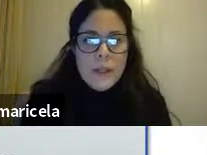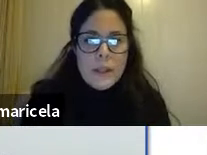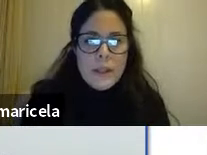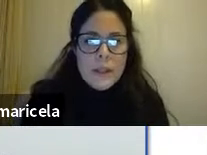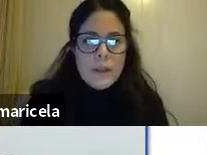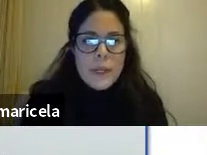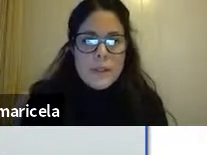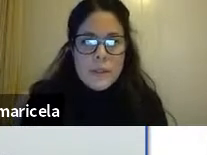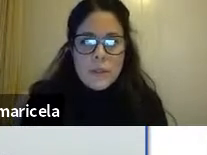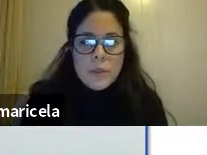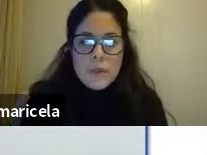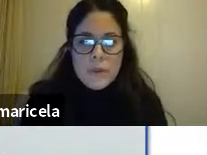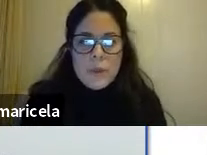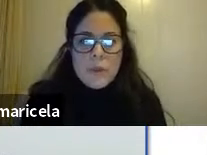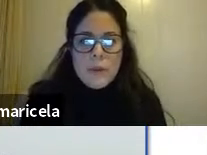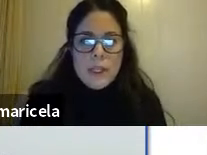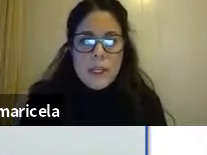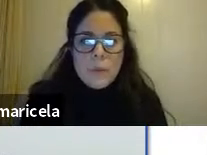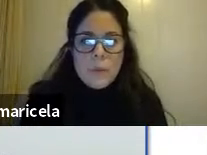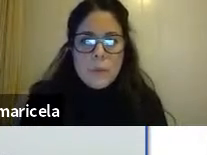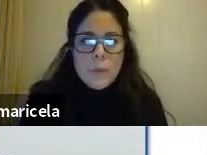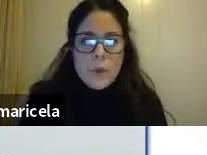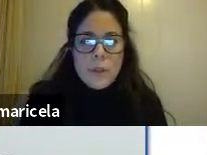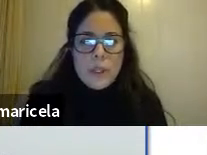points. The message sort of the